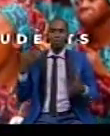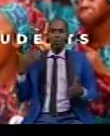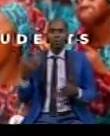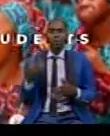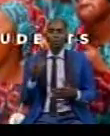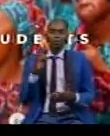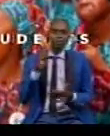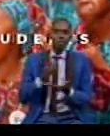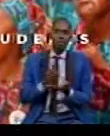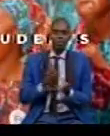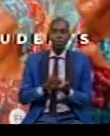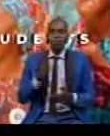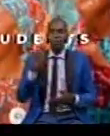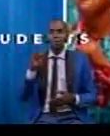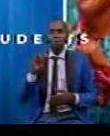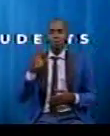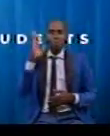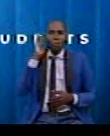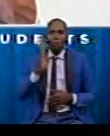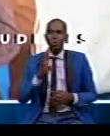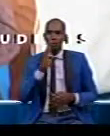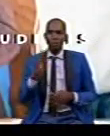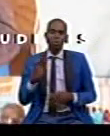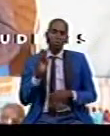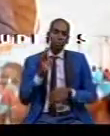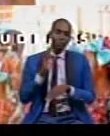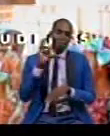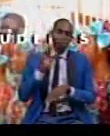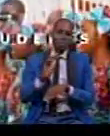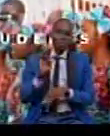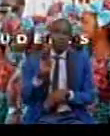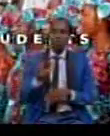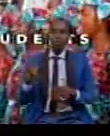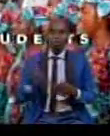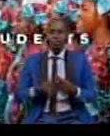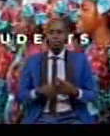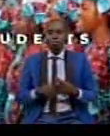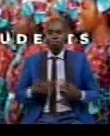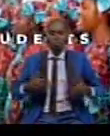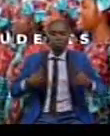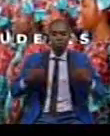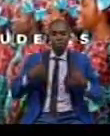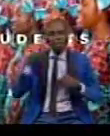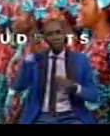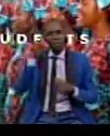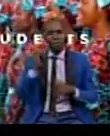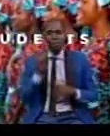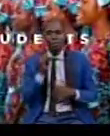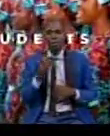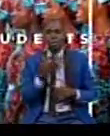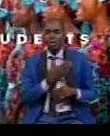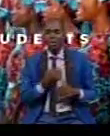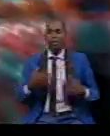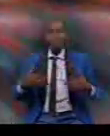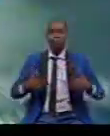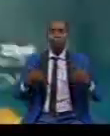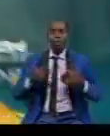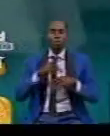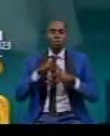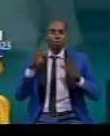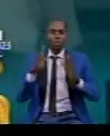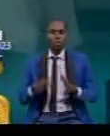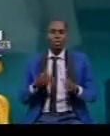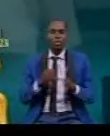that is totally changed and totally transformed. That attitude,